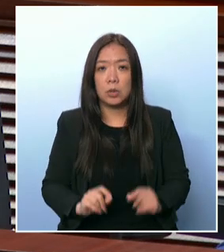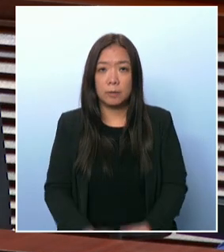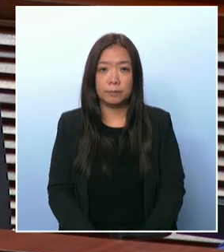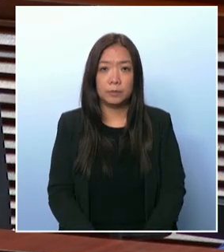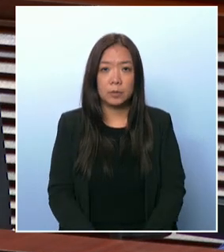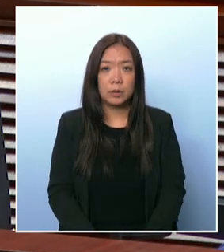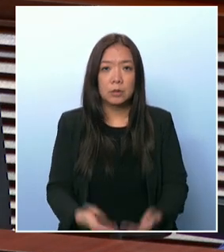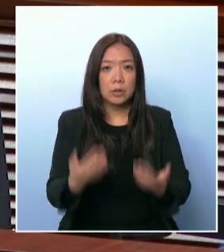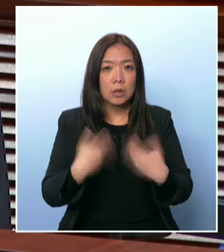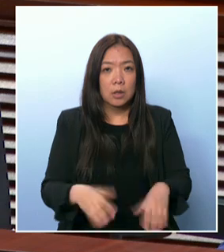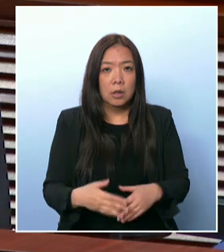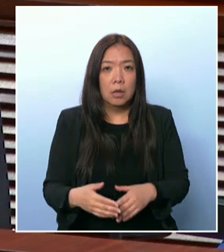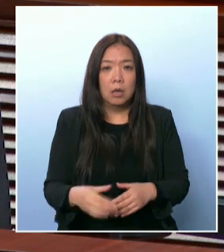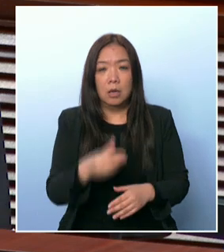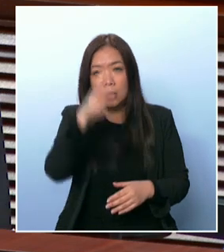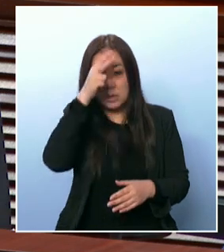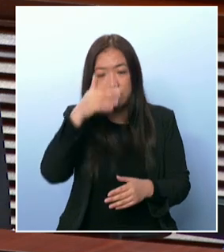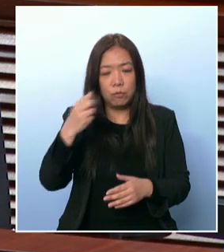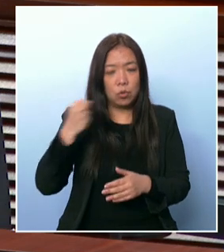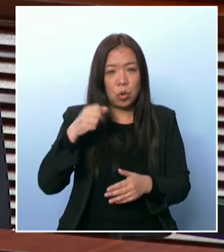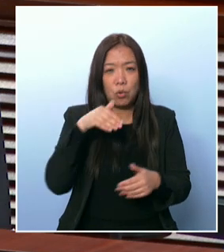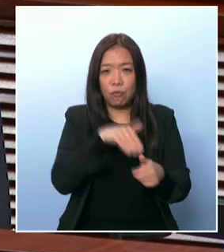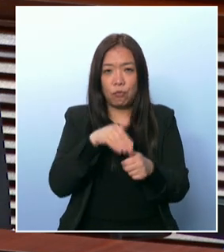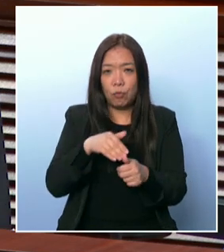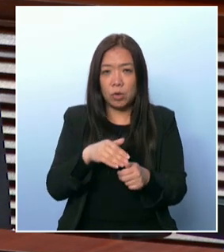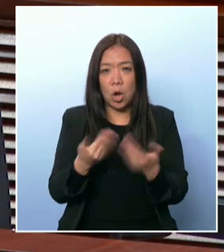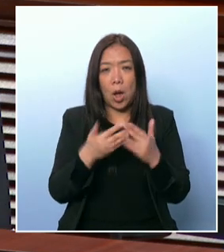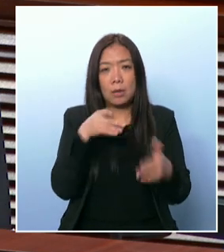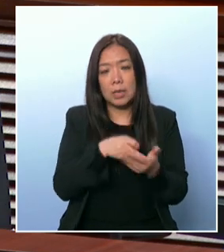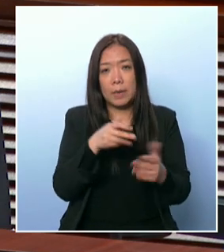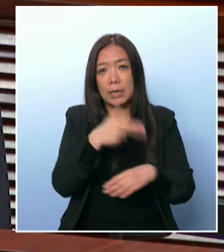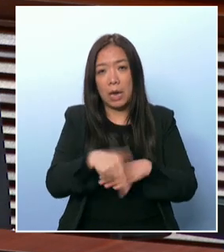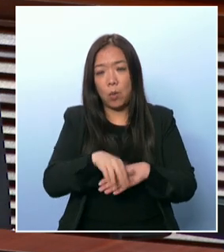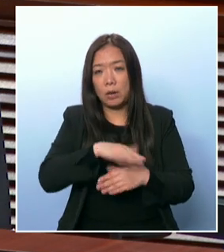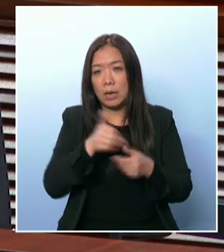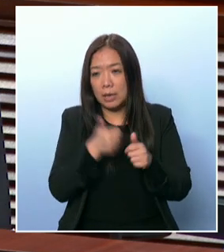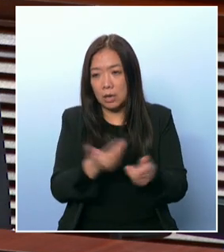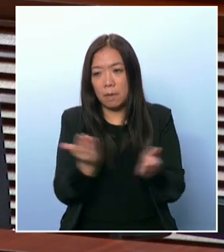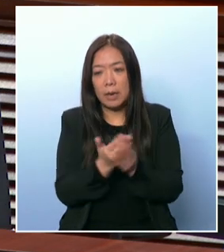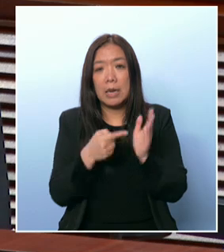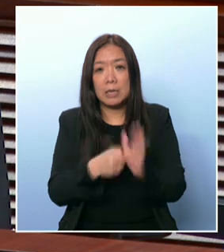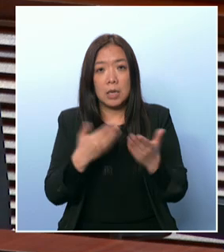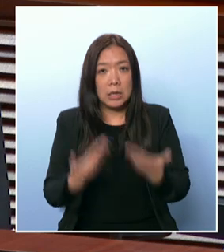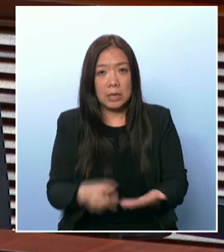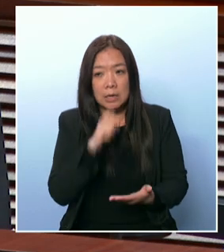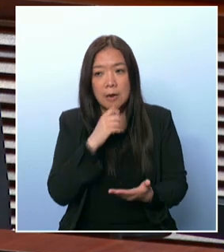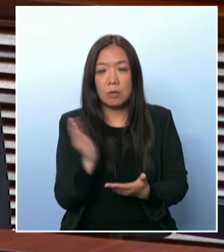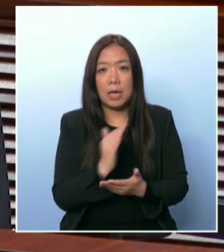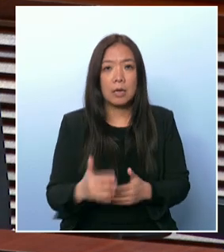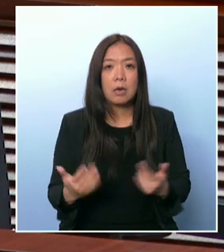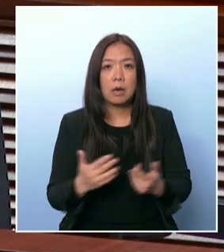opportunity. So do schools and parents understand the intention behind the vaccination program? Now, according to the